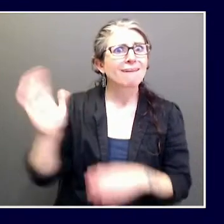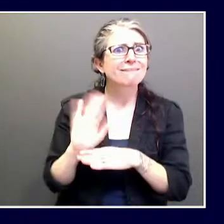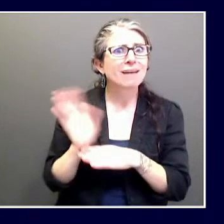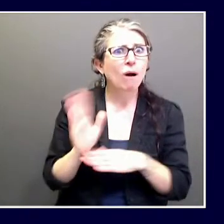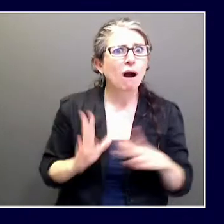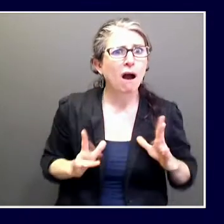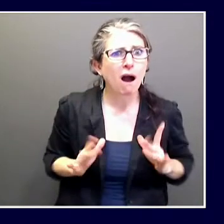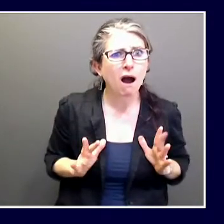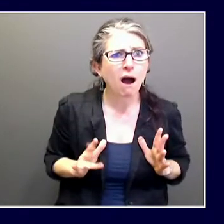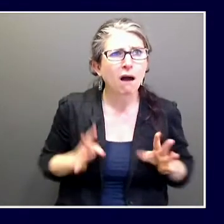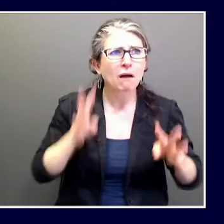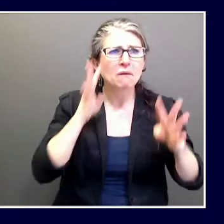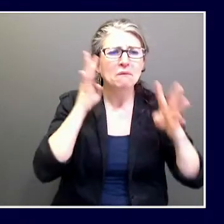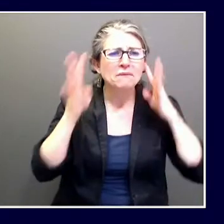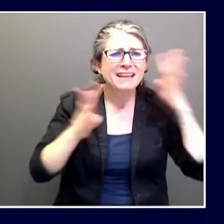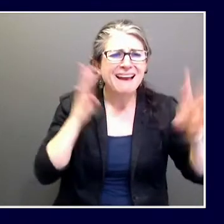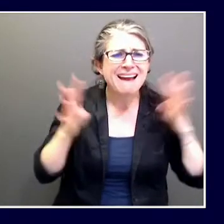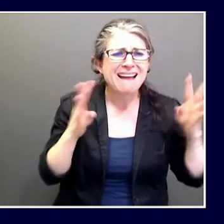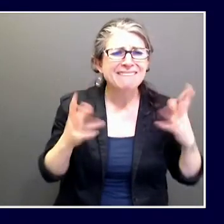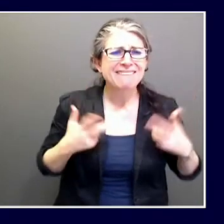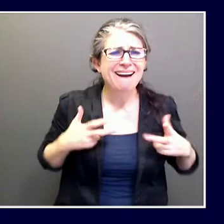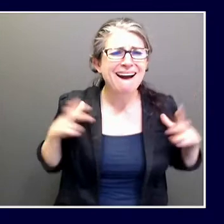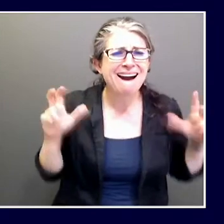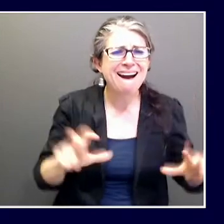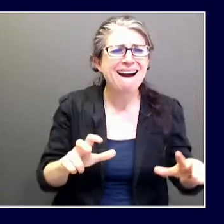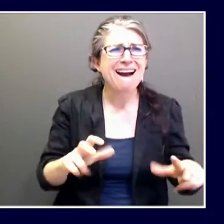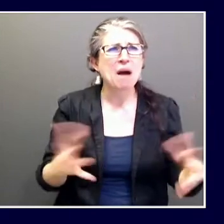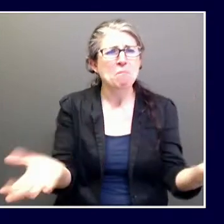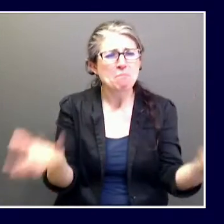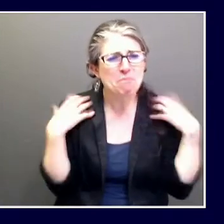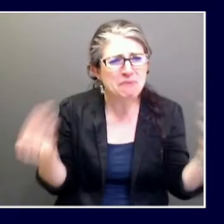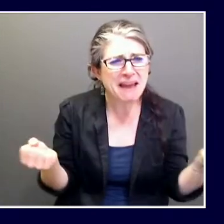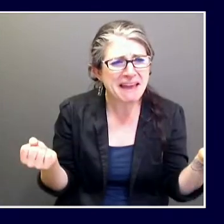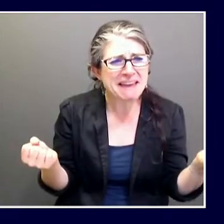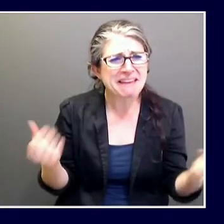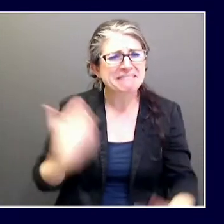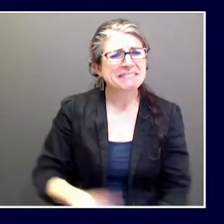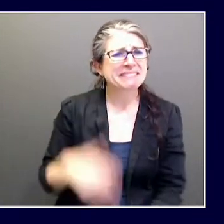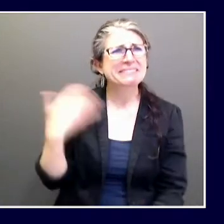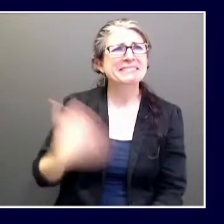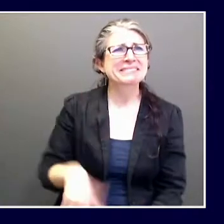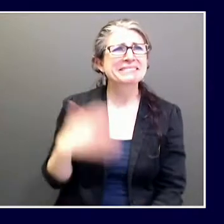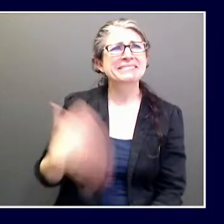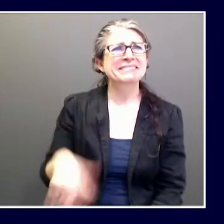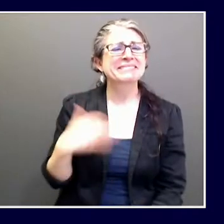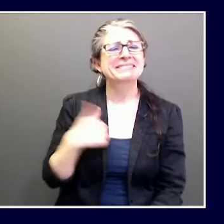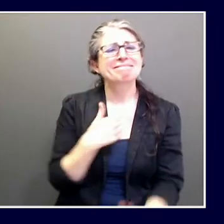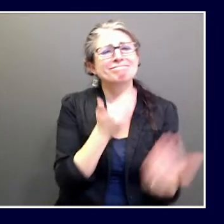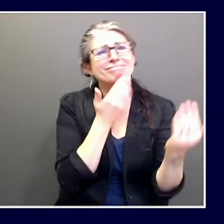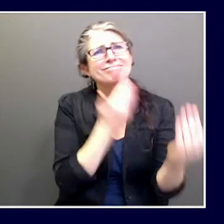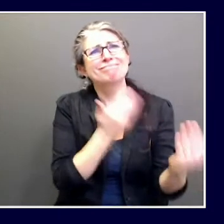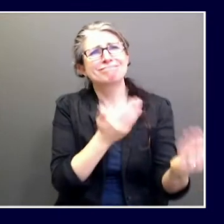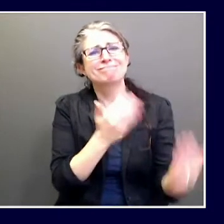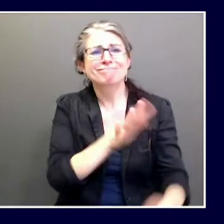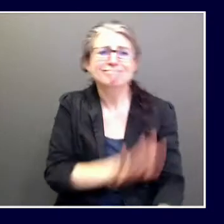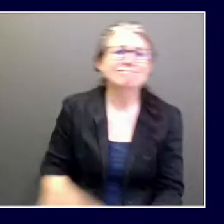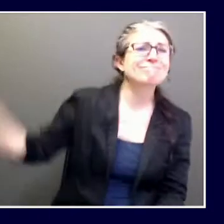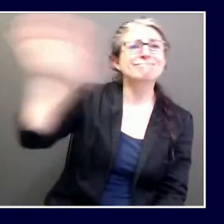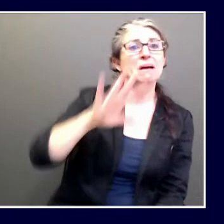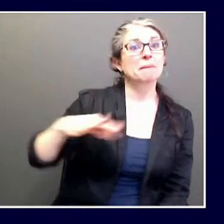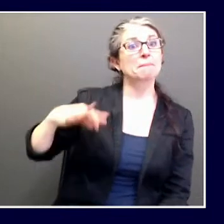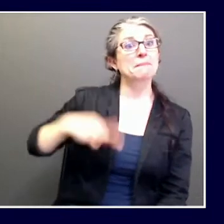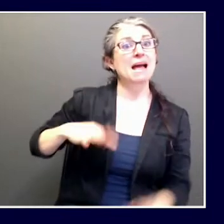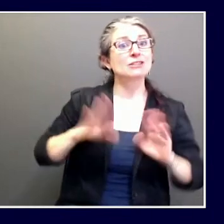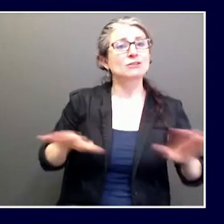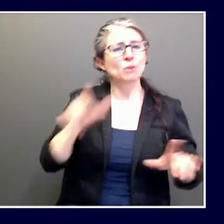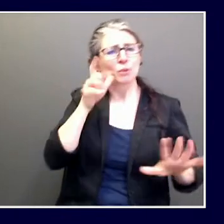and courage in their submissions. We are also deeply grateful to every Maine child and teenager who submitted an entry.